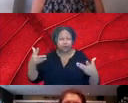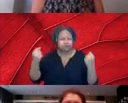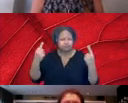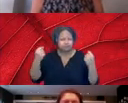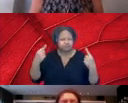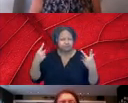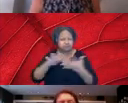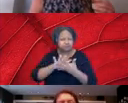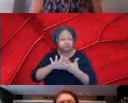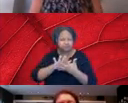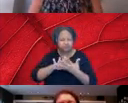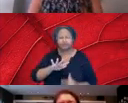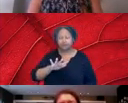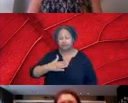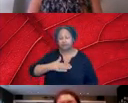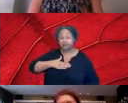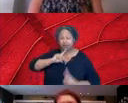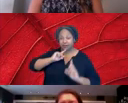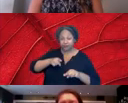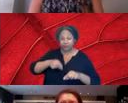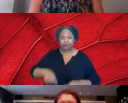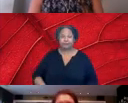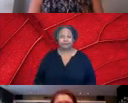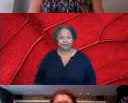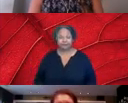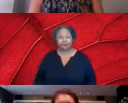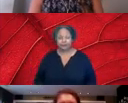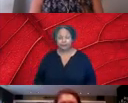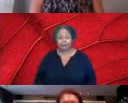look like? So the answer,